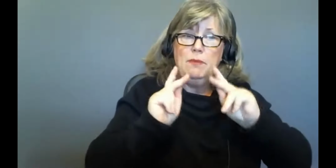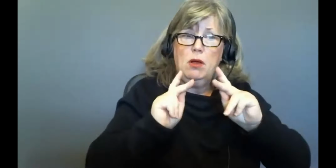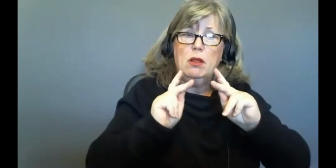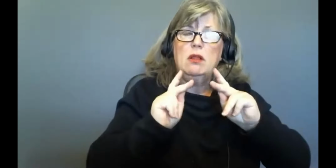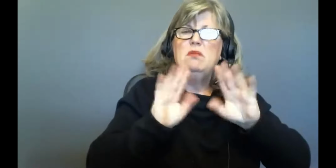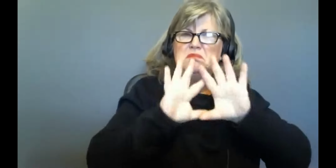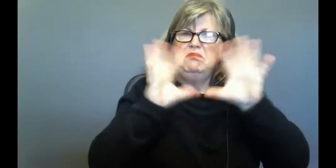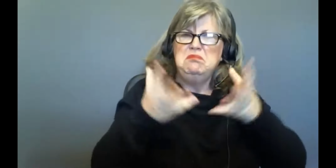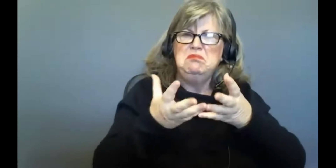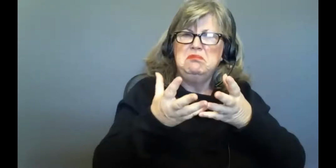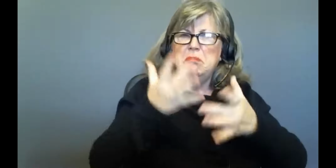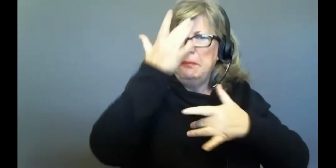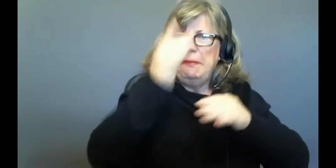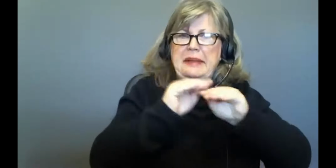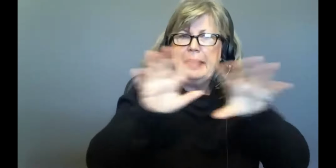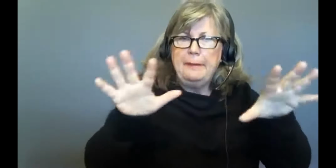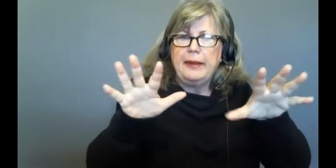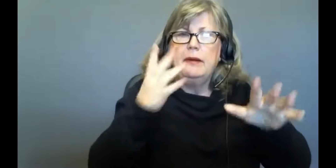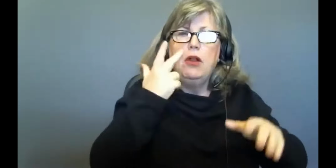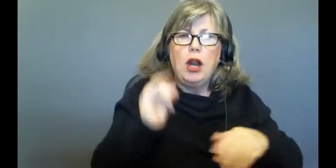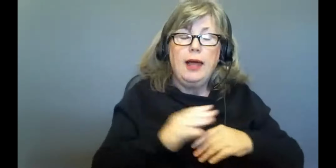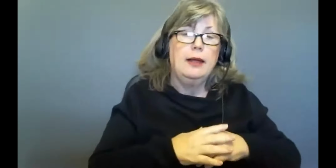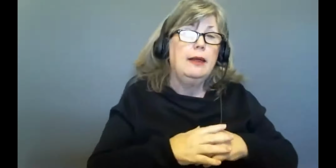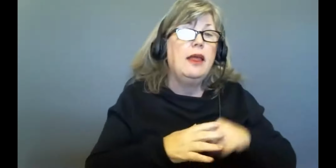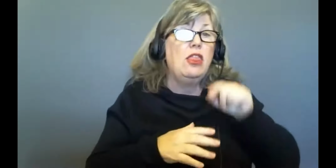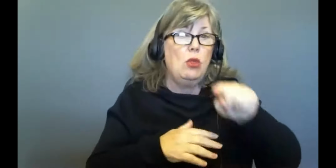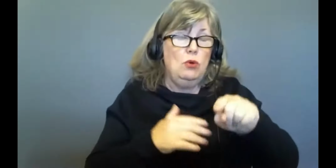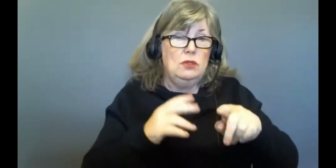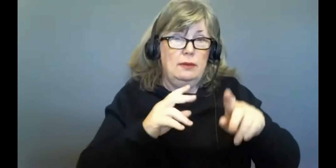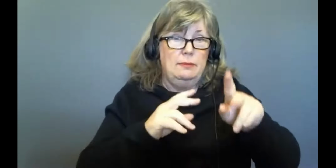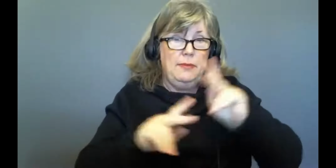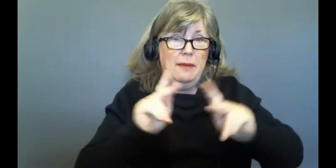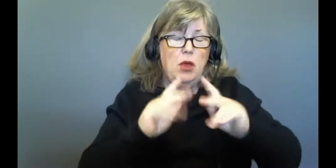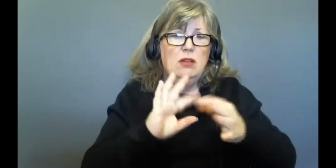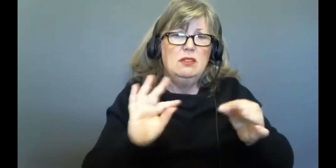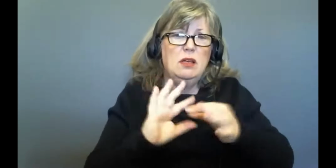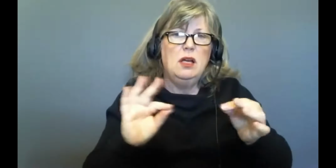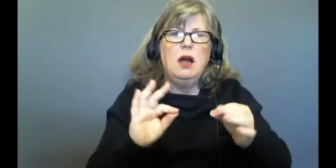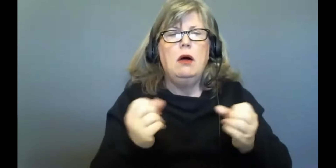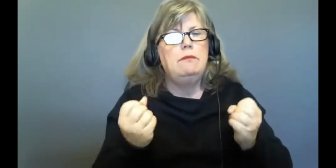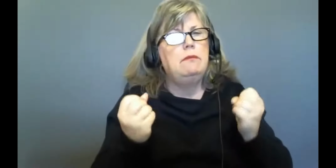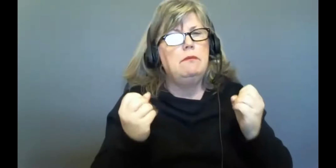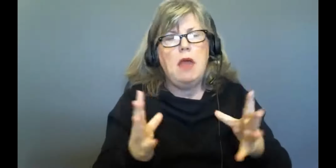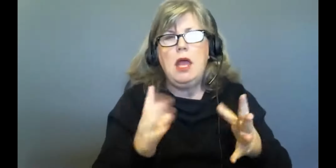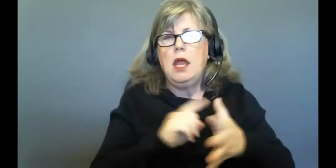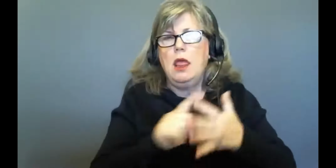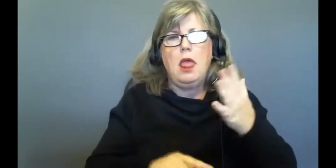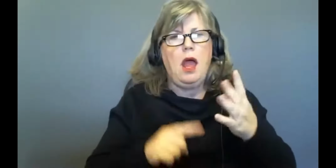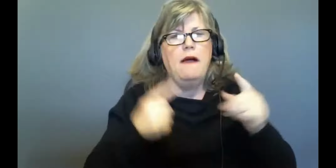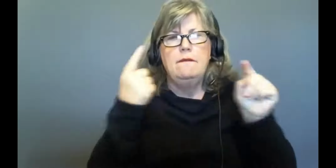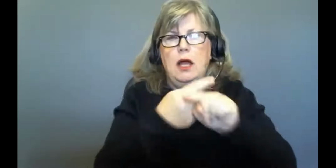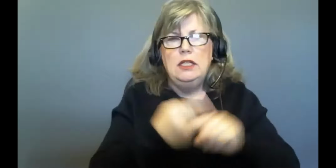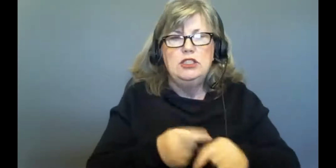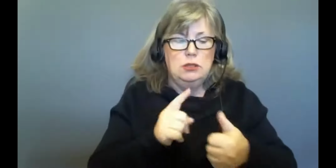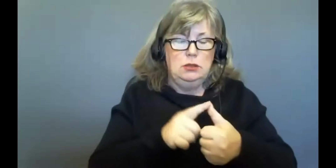context, well, our members were saying that there's been a series of violations, such as, for sure,